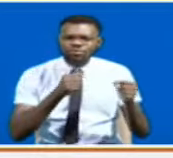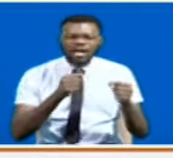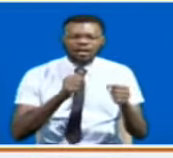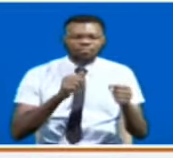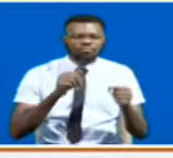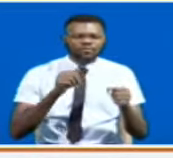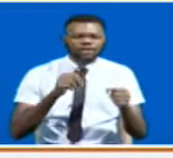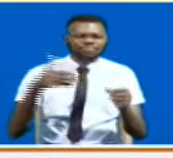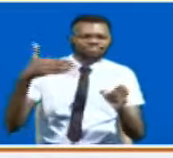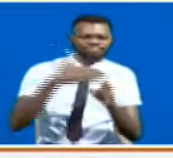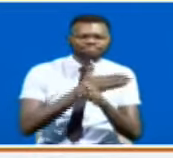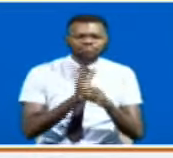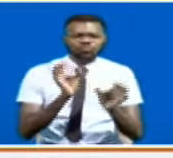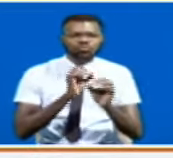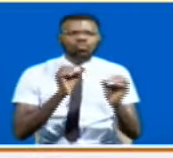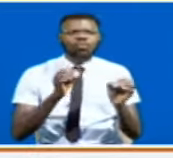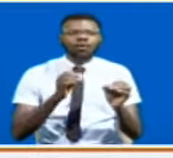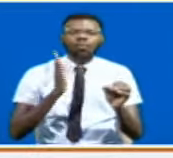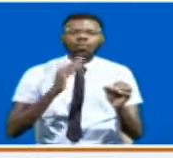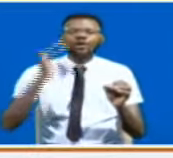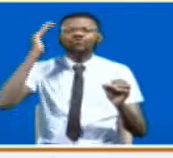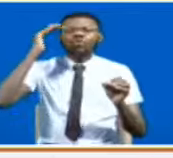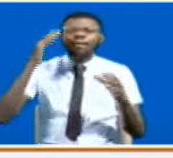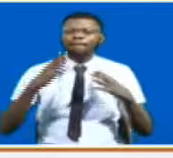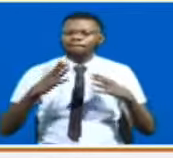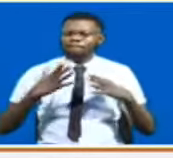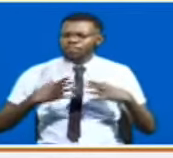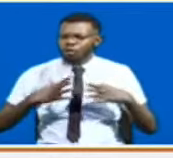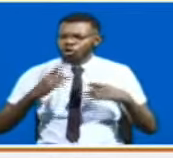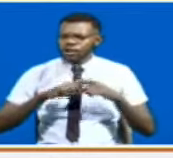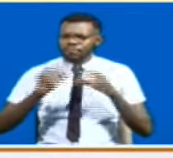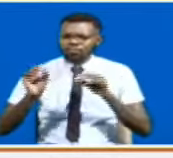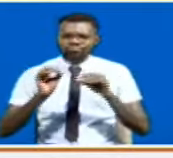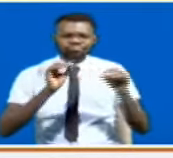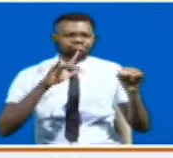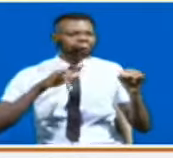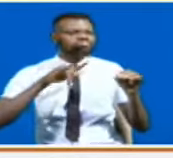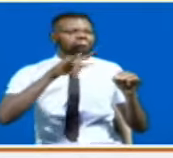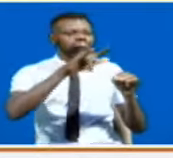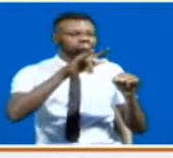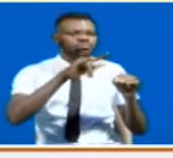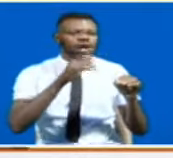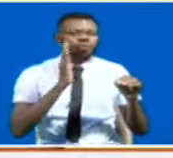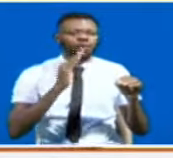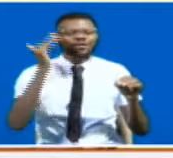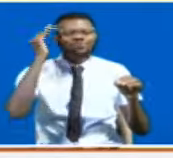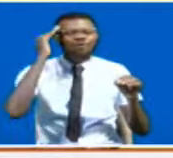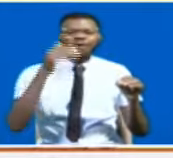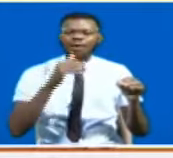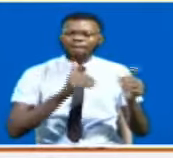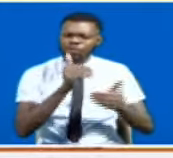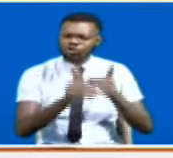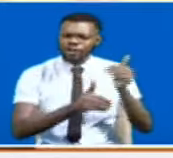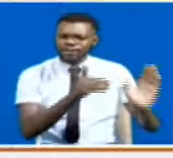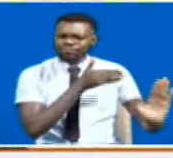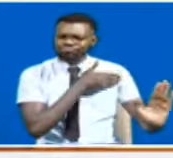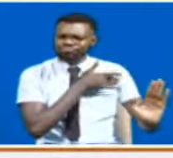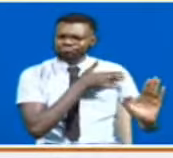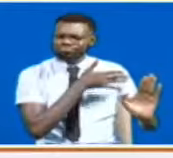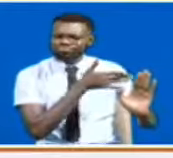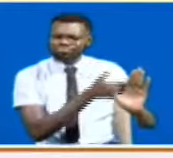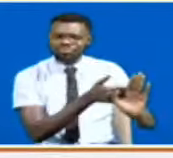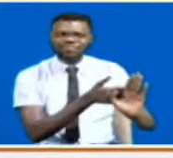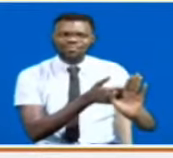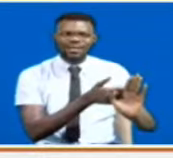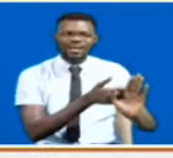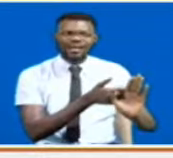trace the journey of a migrant worker right from when we identify them from here until the process is done,